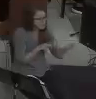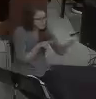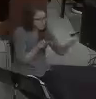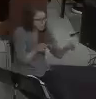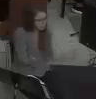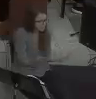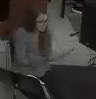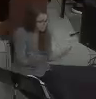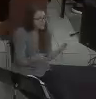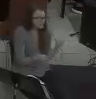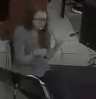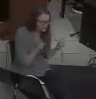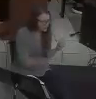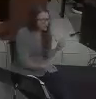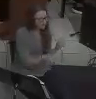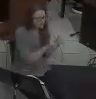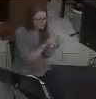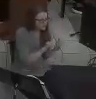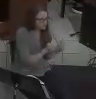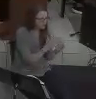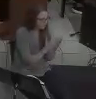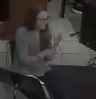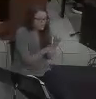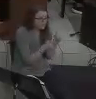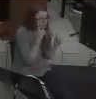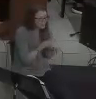the thing you think you cannot do."